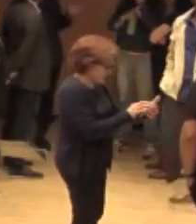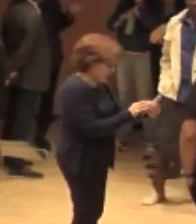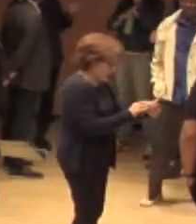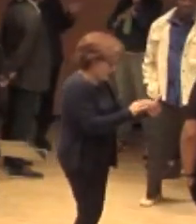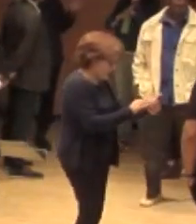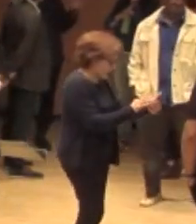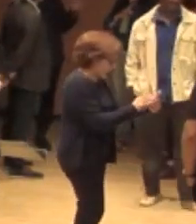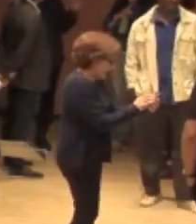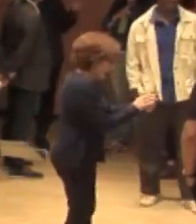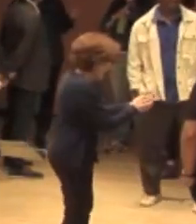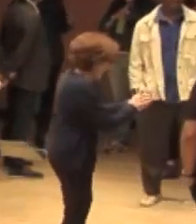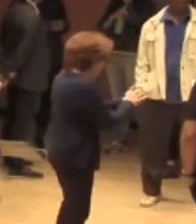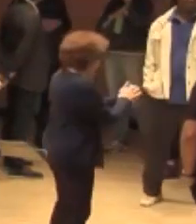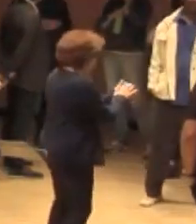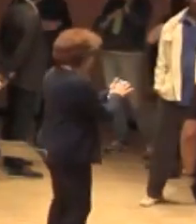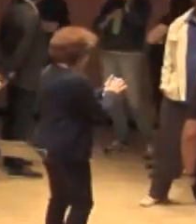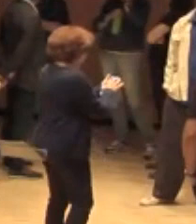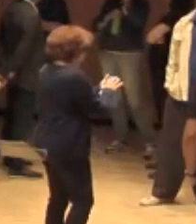spe